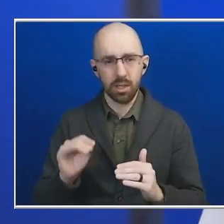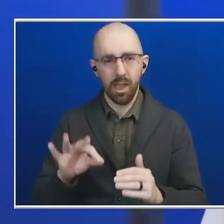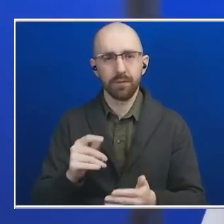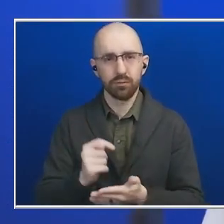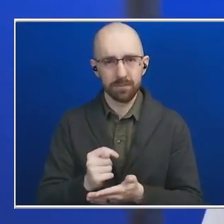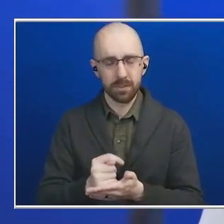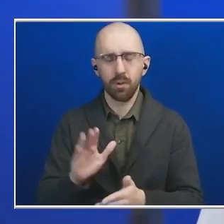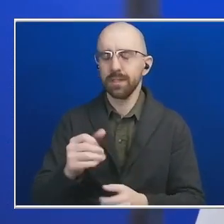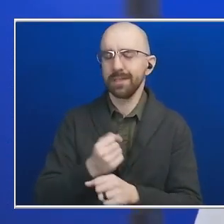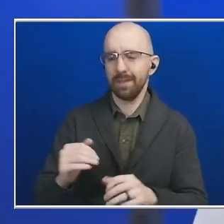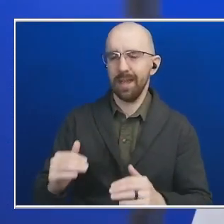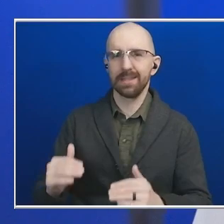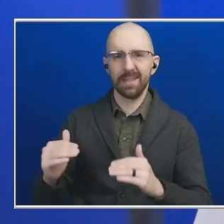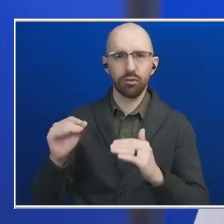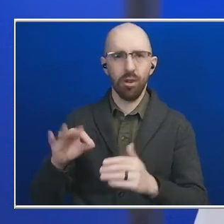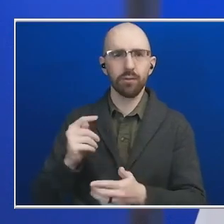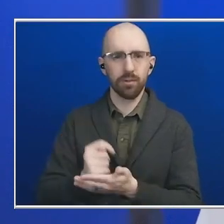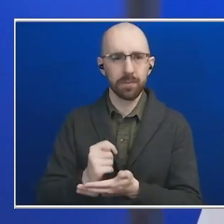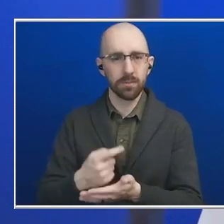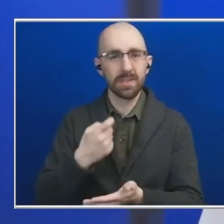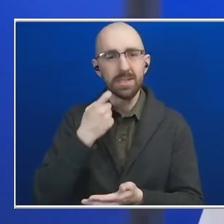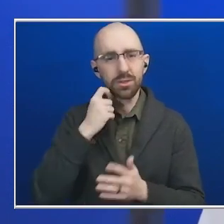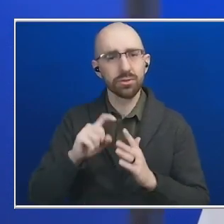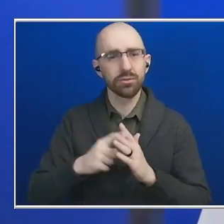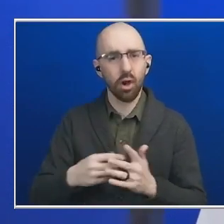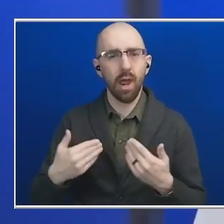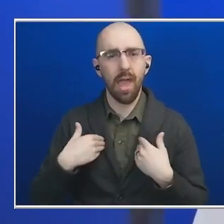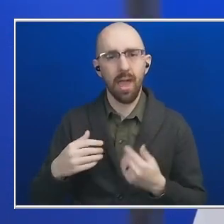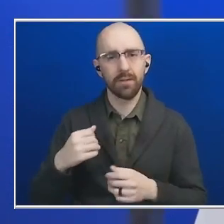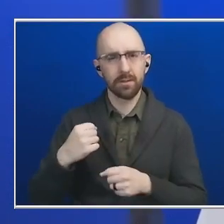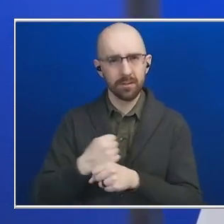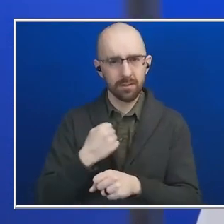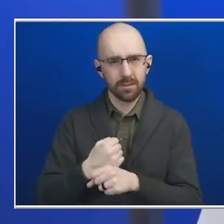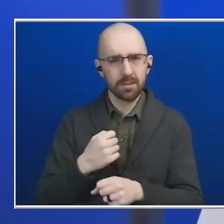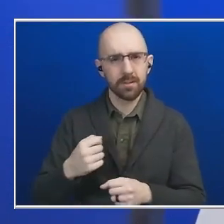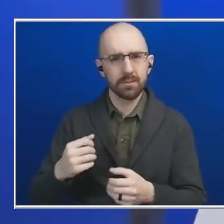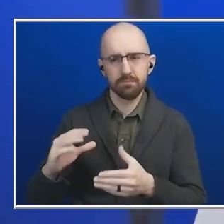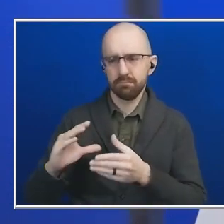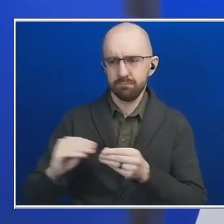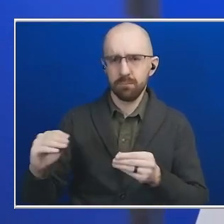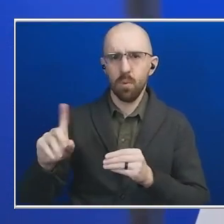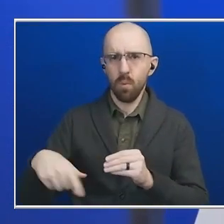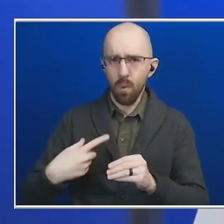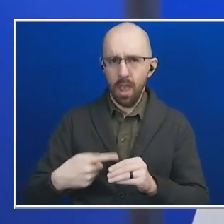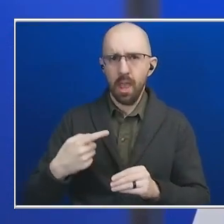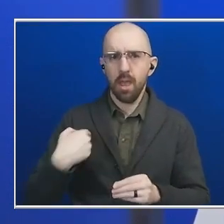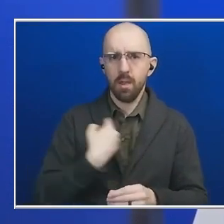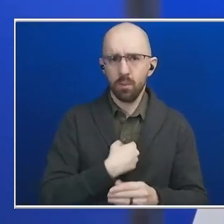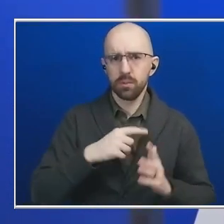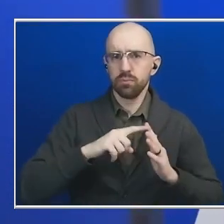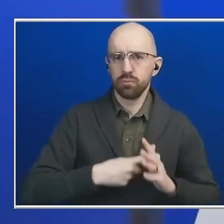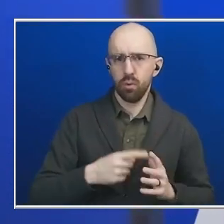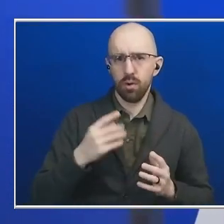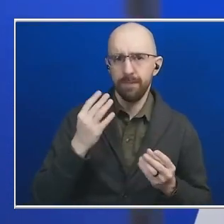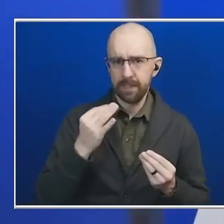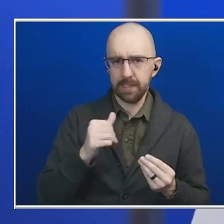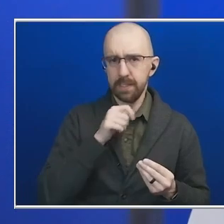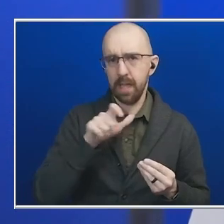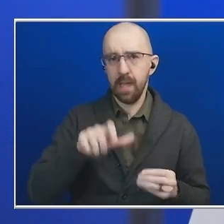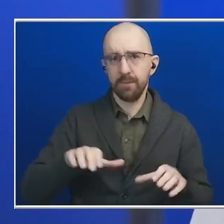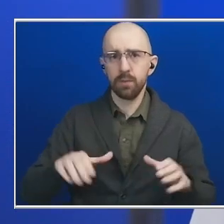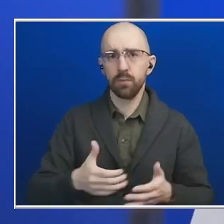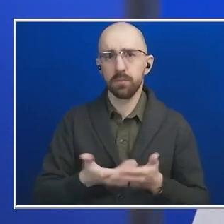the start of having data come out that says when can we start thinking about not having to do as much in terms of lymph node